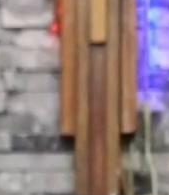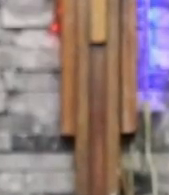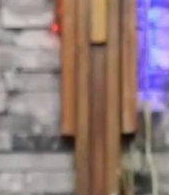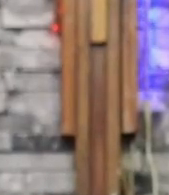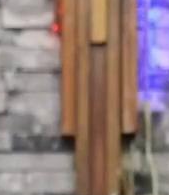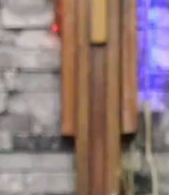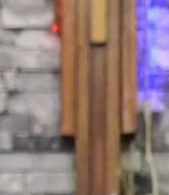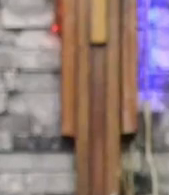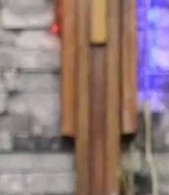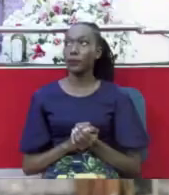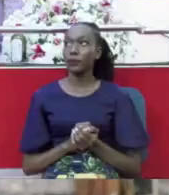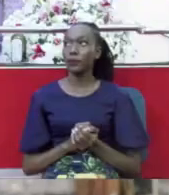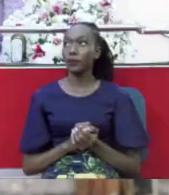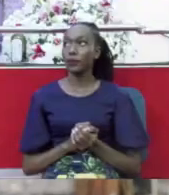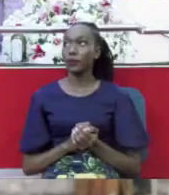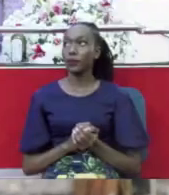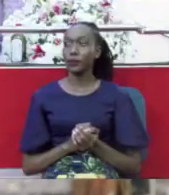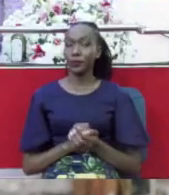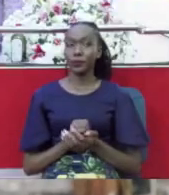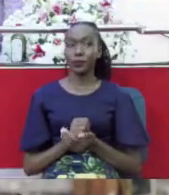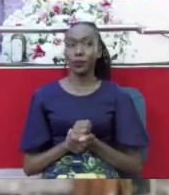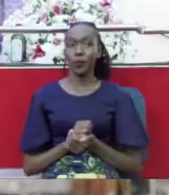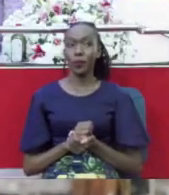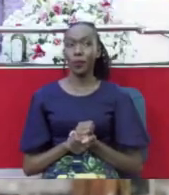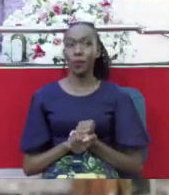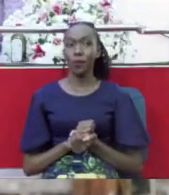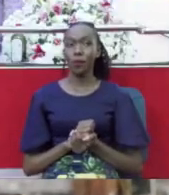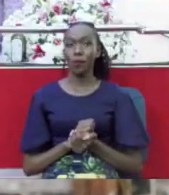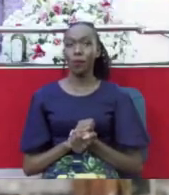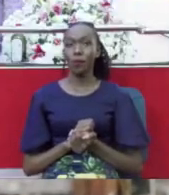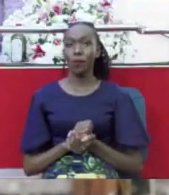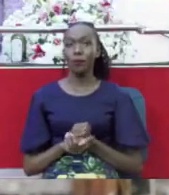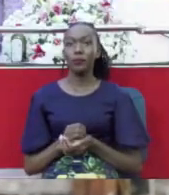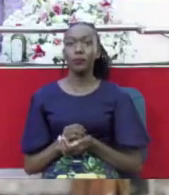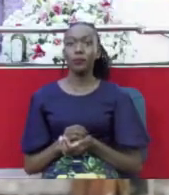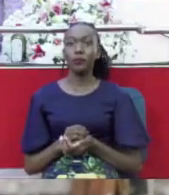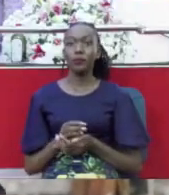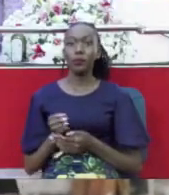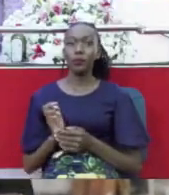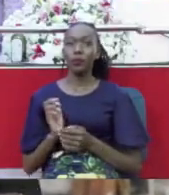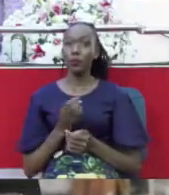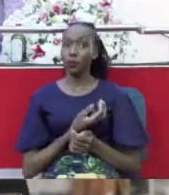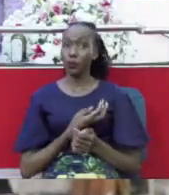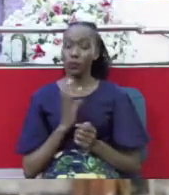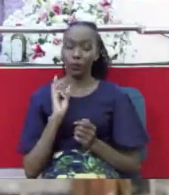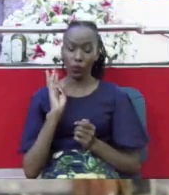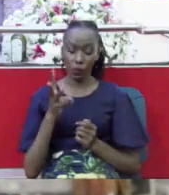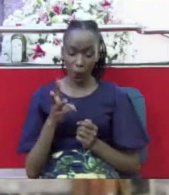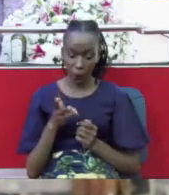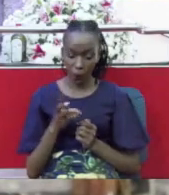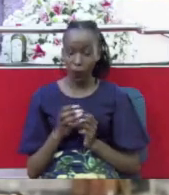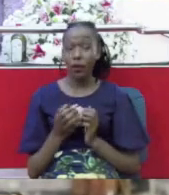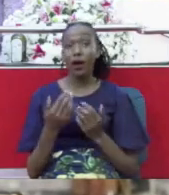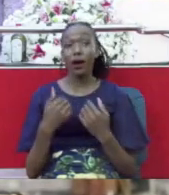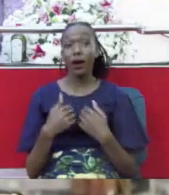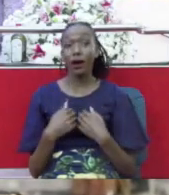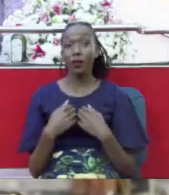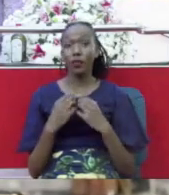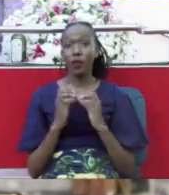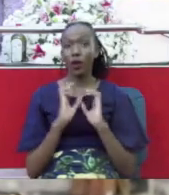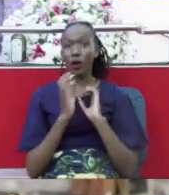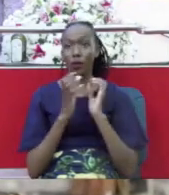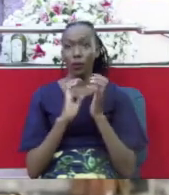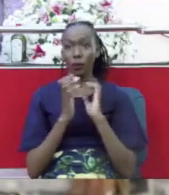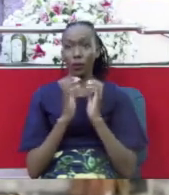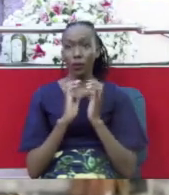as we seek to provoke one another, we want to have a bit of a conversation. Tutakuwa na mjadala ama mazungumzo. As we reflect on